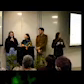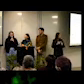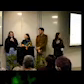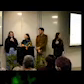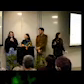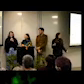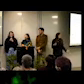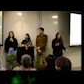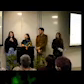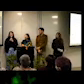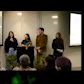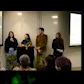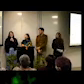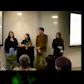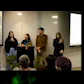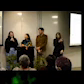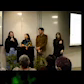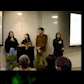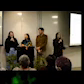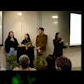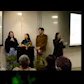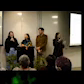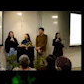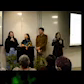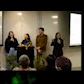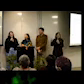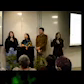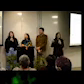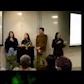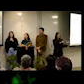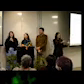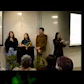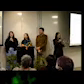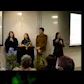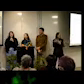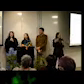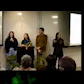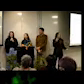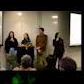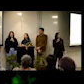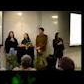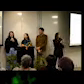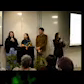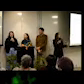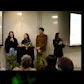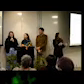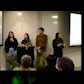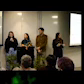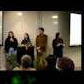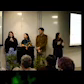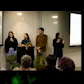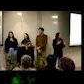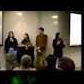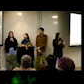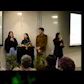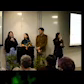calling instead. So do not be afraid to send heaps of emails. Many of them will get ignored, but some of them will not. And there's tons